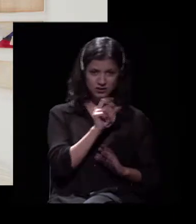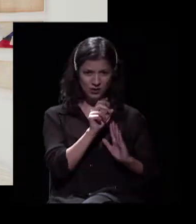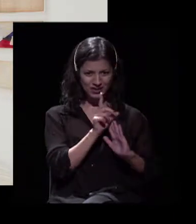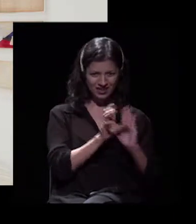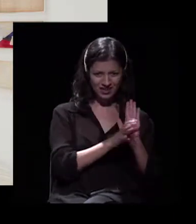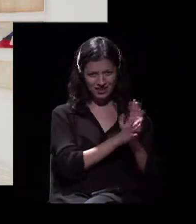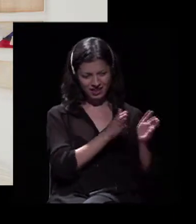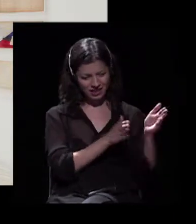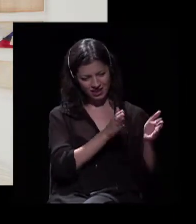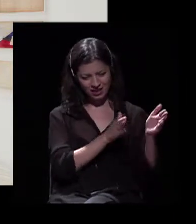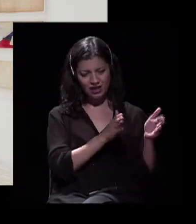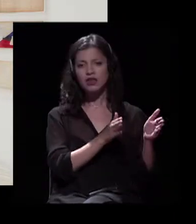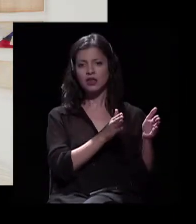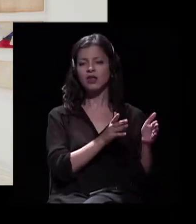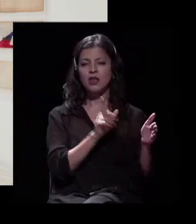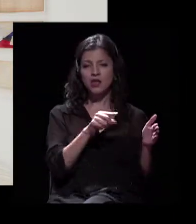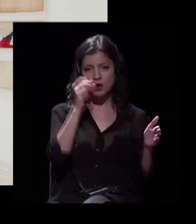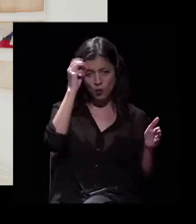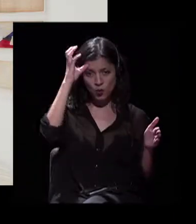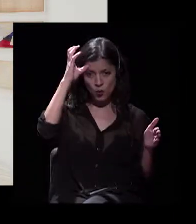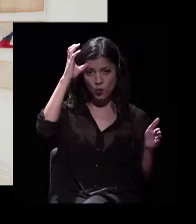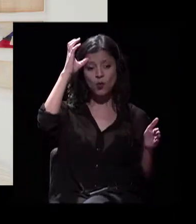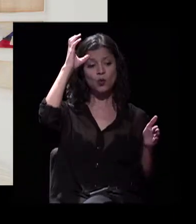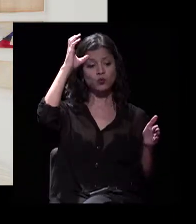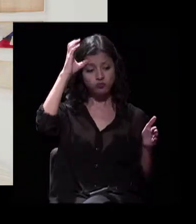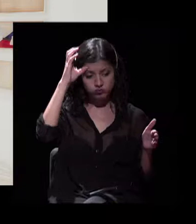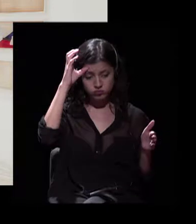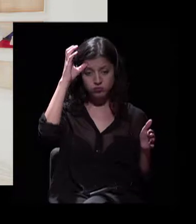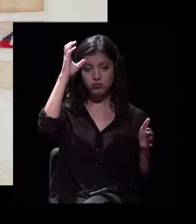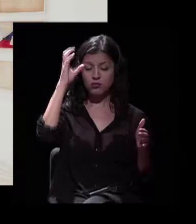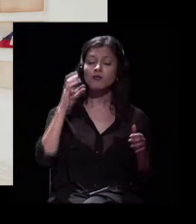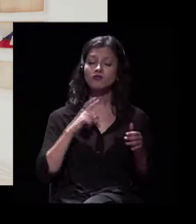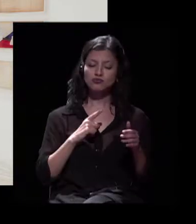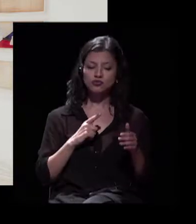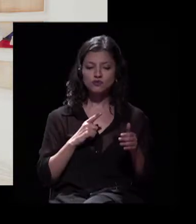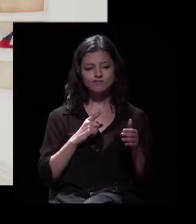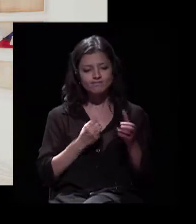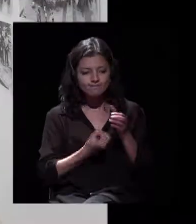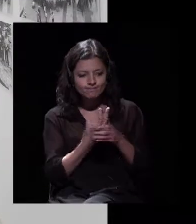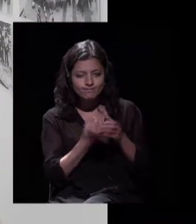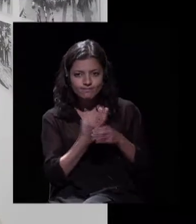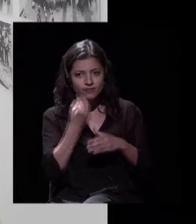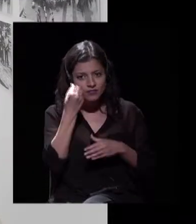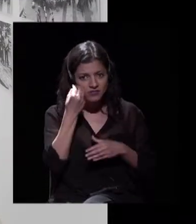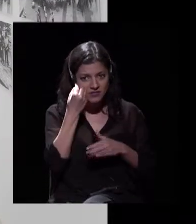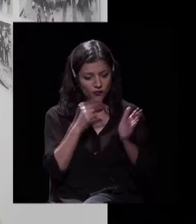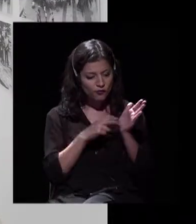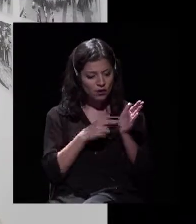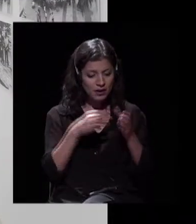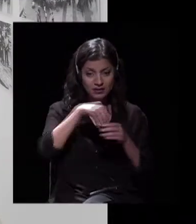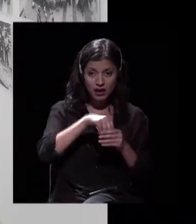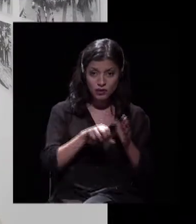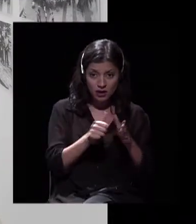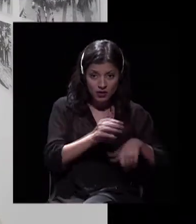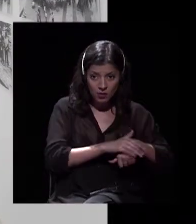knowledge as equally constitutive of the vocabulary of the avant-garde resurfaced in the 1960s, this time against a very different